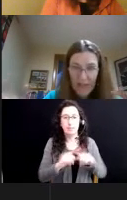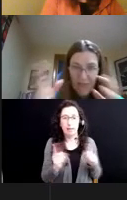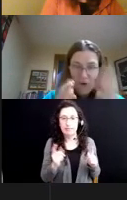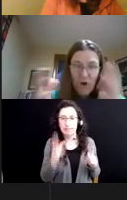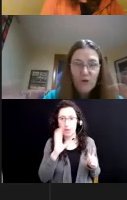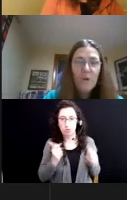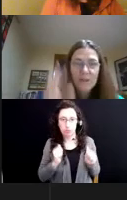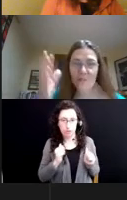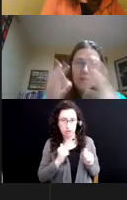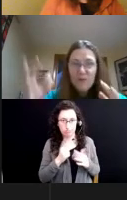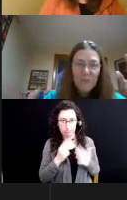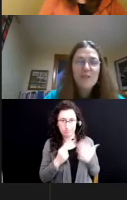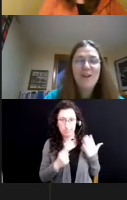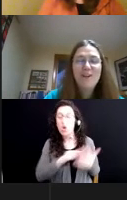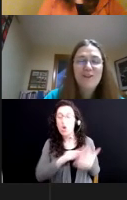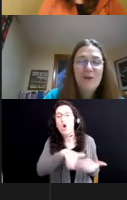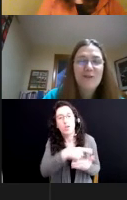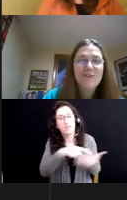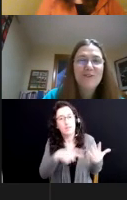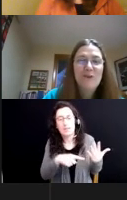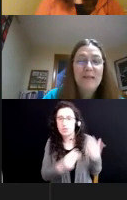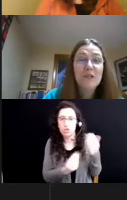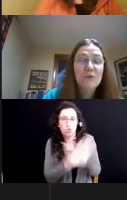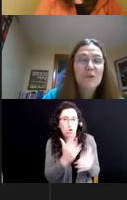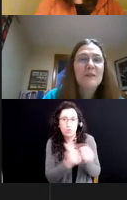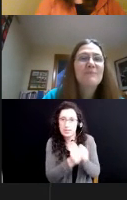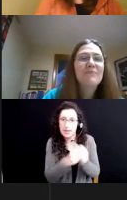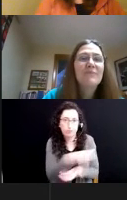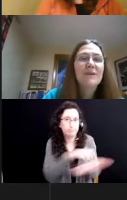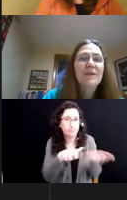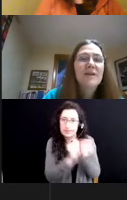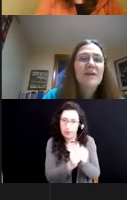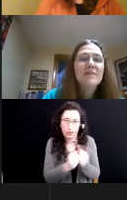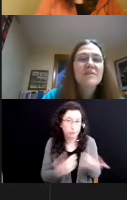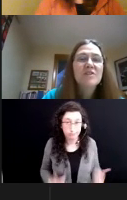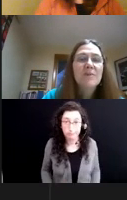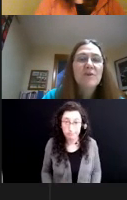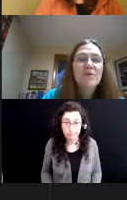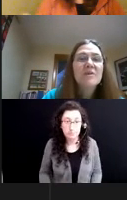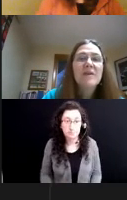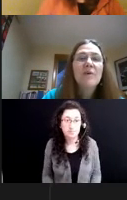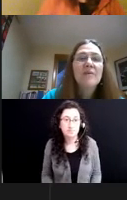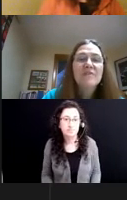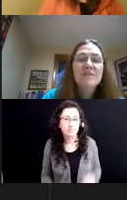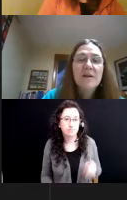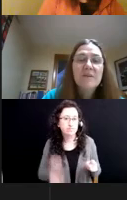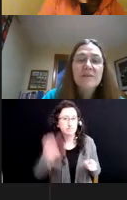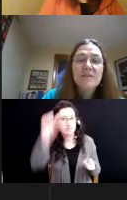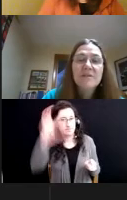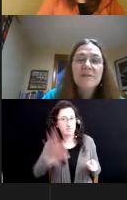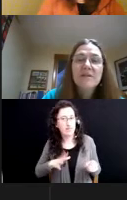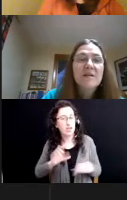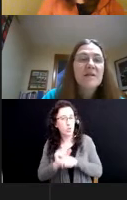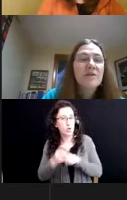But again, they're all growing side by side and throughout the whole plant community. This is a gentleman who works at one of our seed